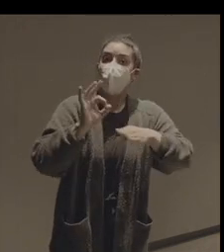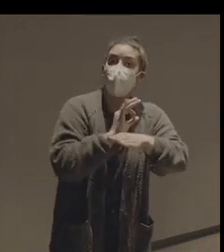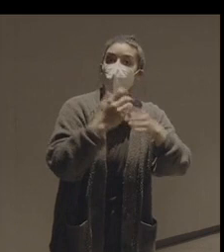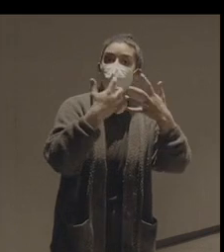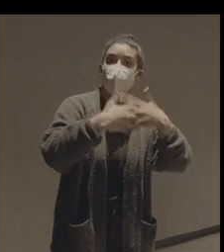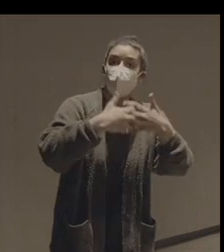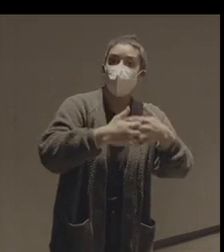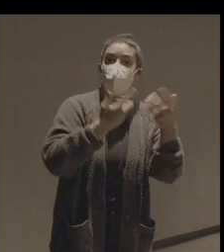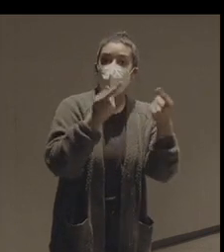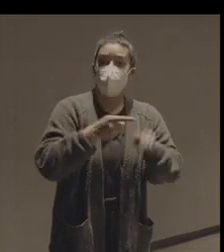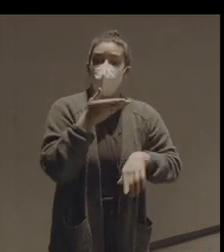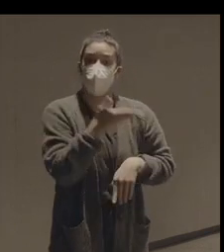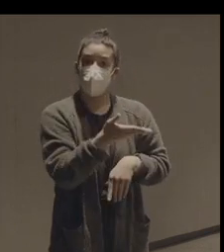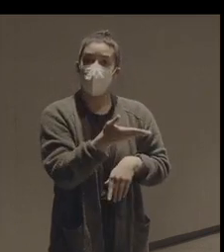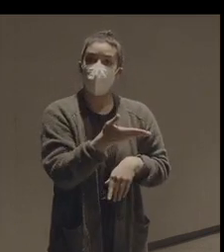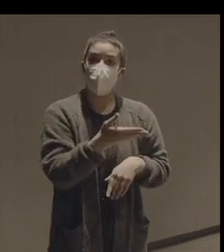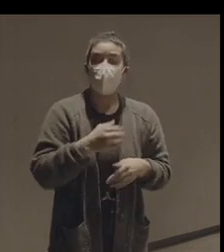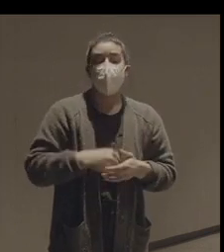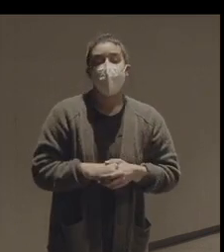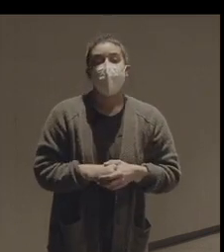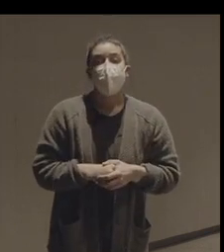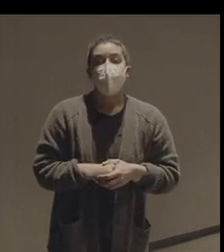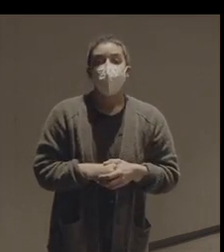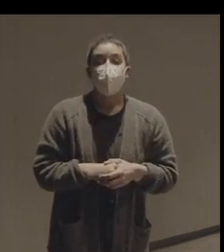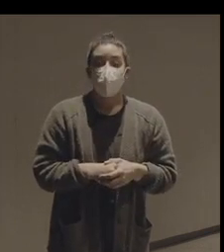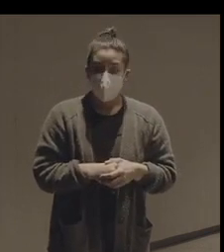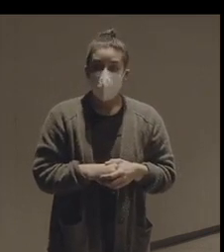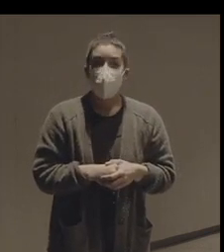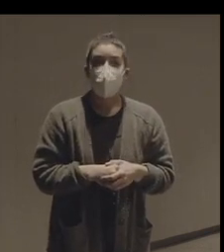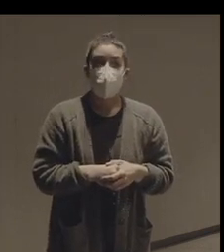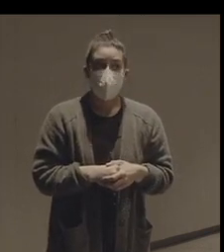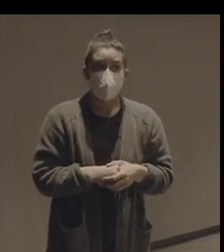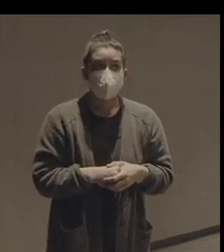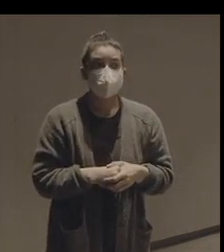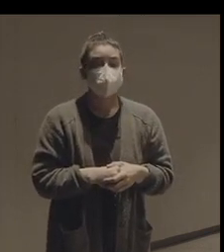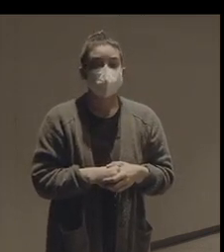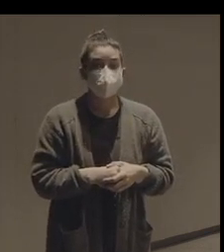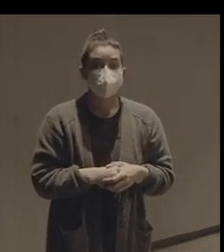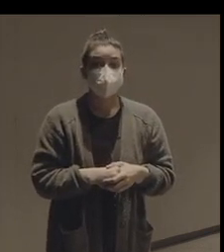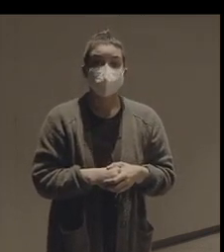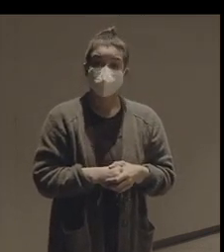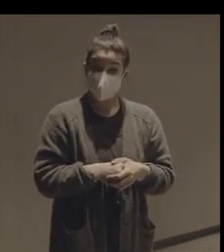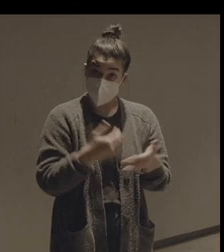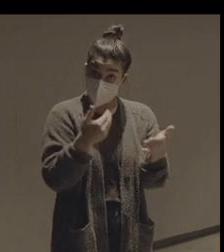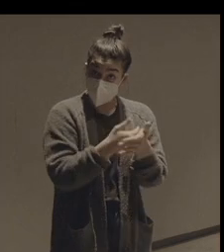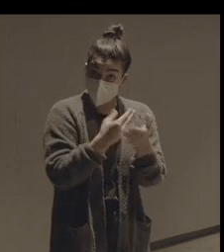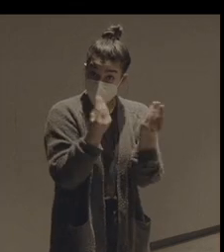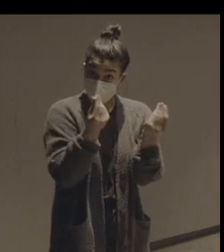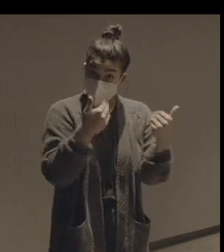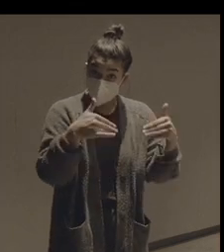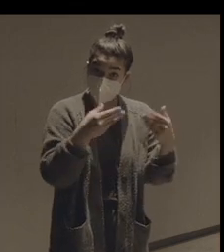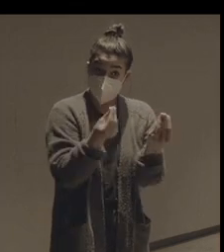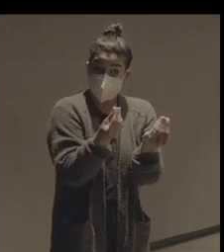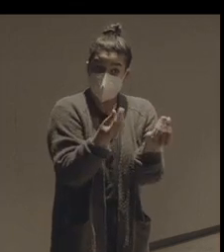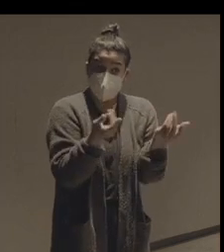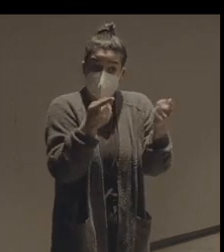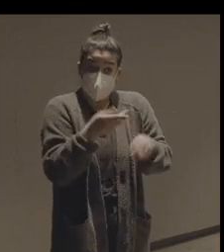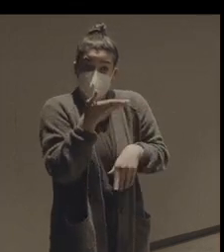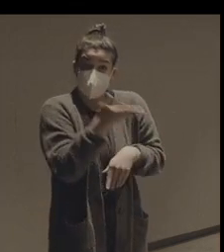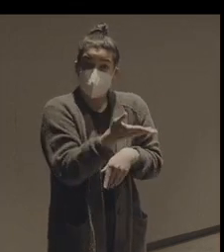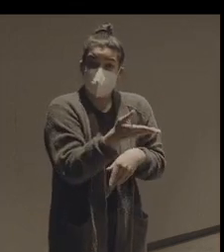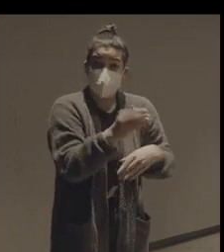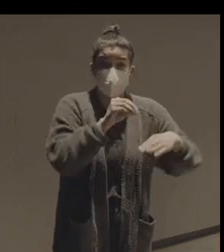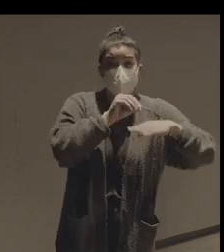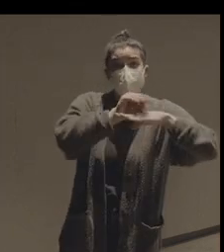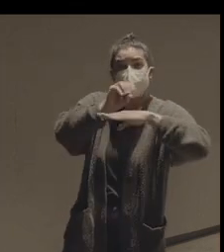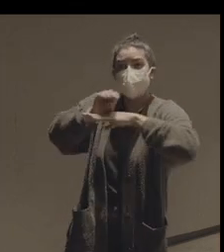seemingly not bogged down by the history and open to alternatives in medicine, lifestyle, and artist materials.